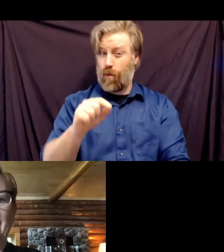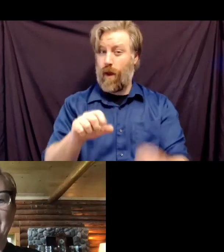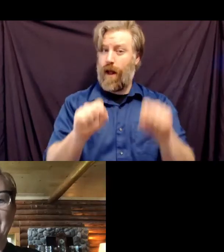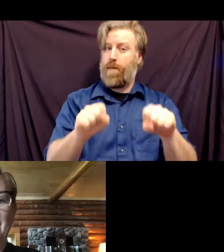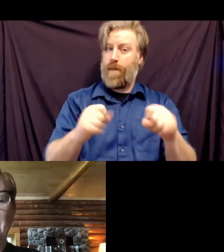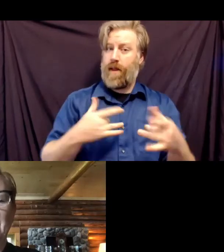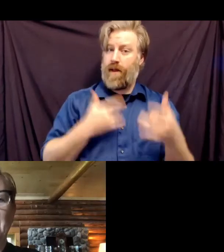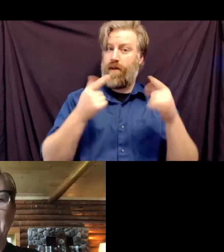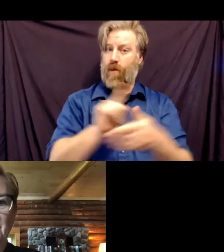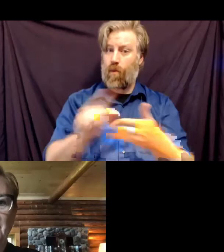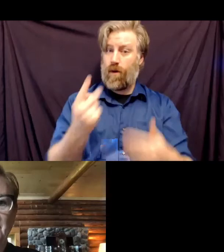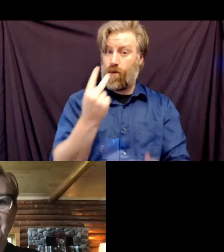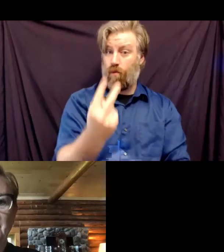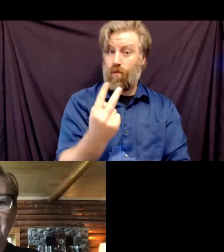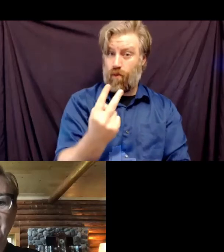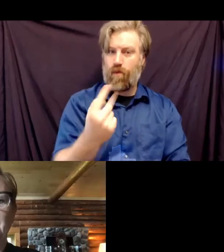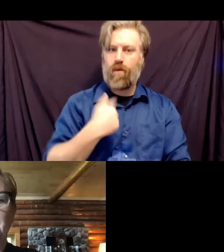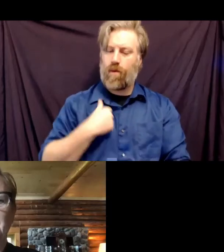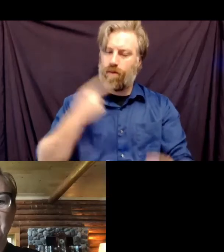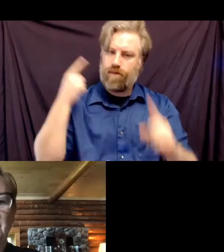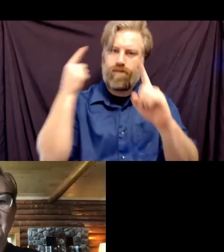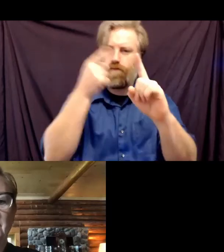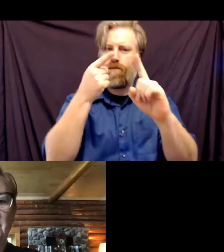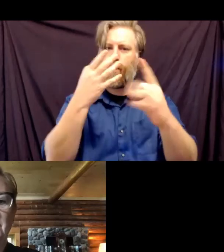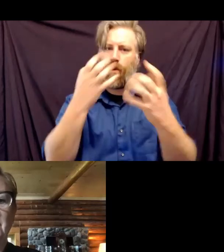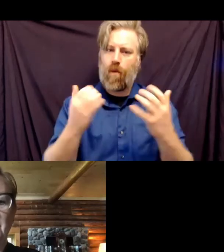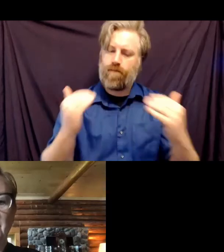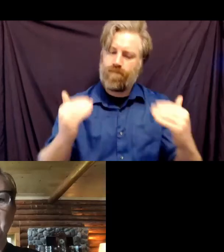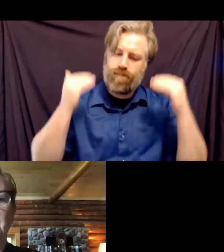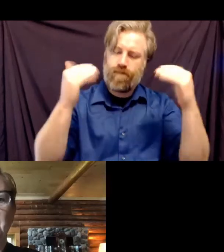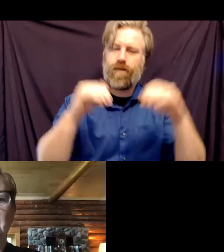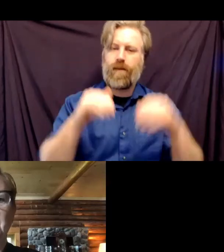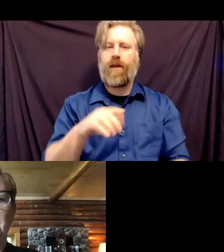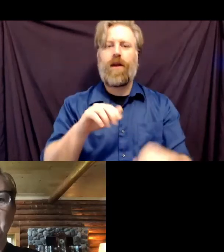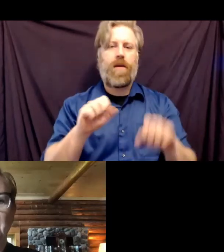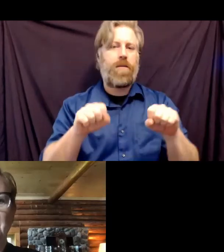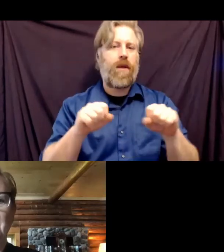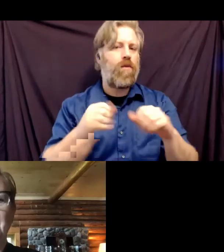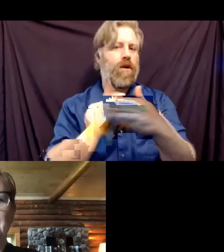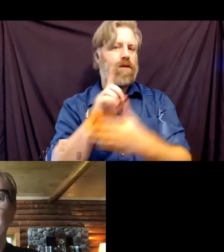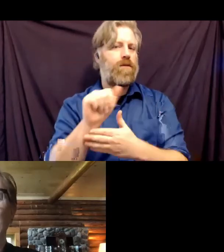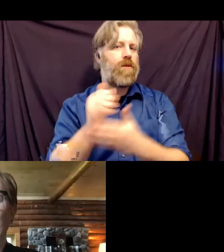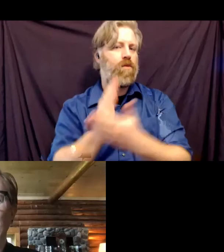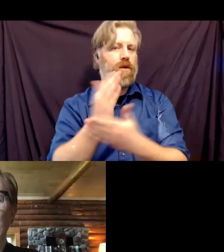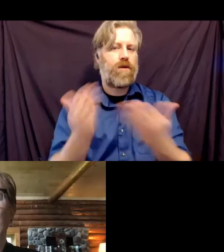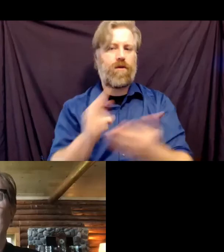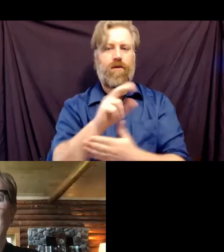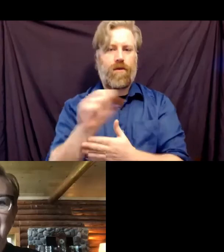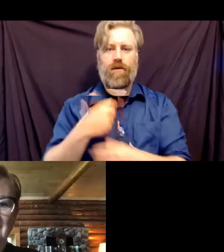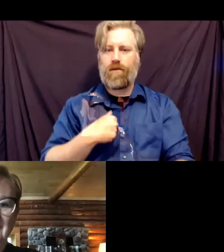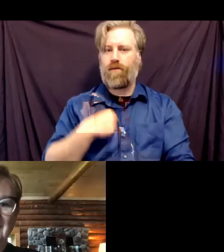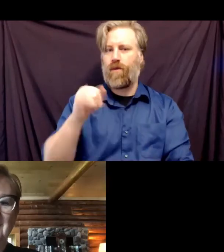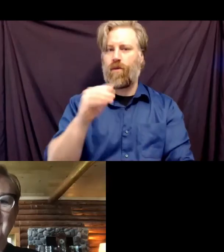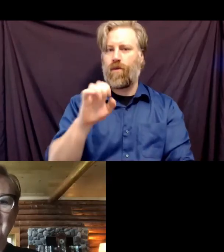focused on advancing disability rights in the United States. I'm Joseph Jones, Executive Director of the Harkin Institute, and I'd like to welcome you